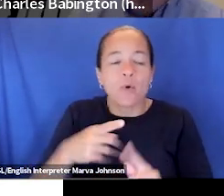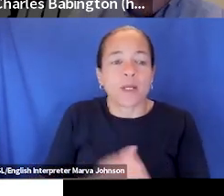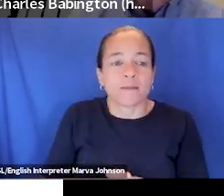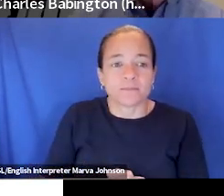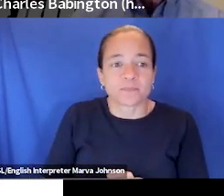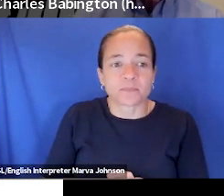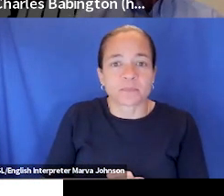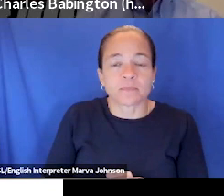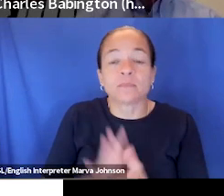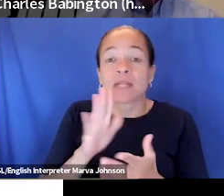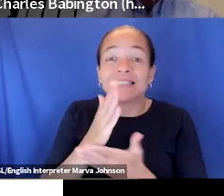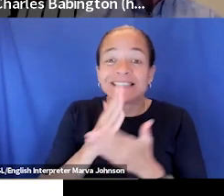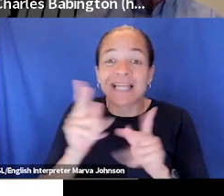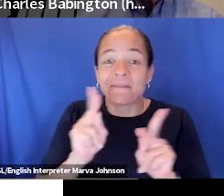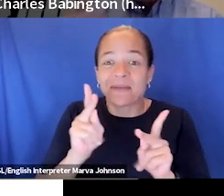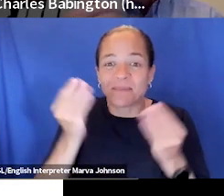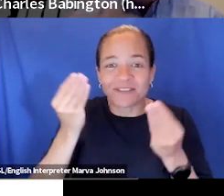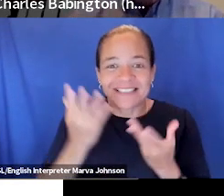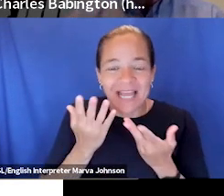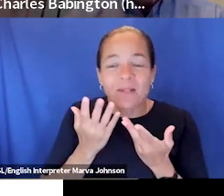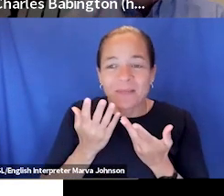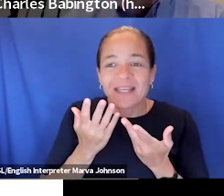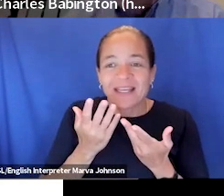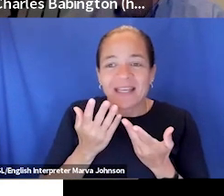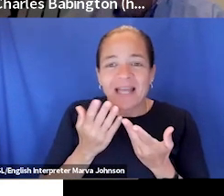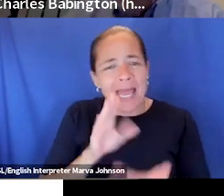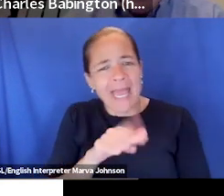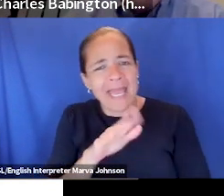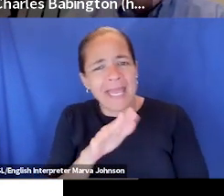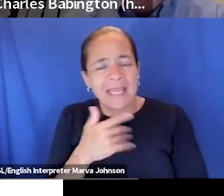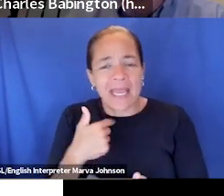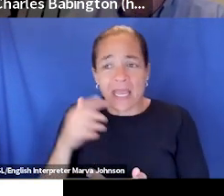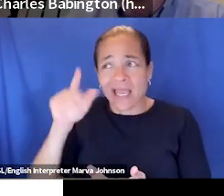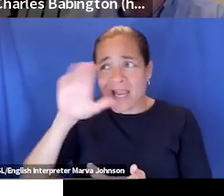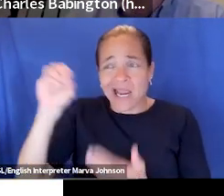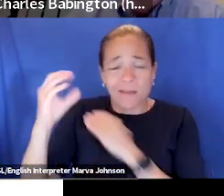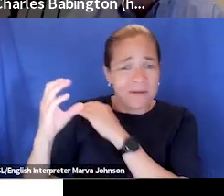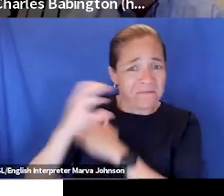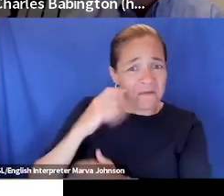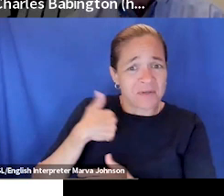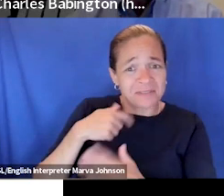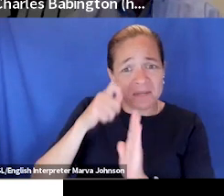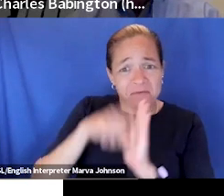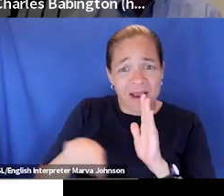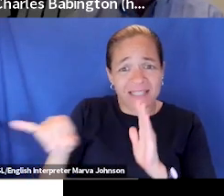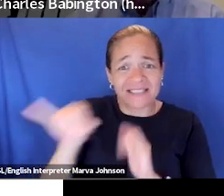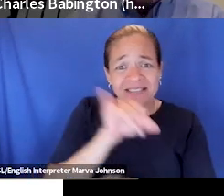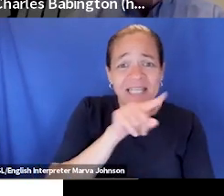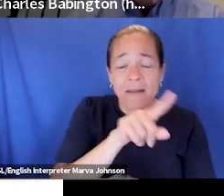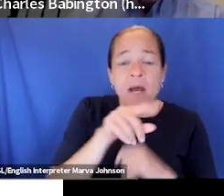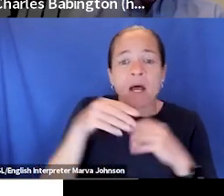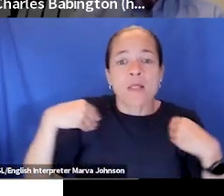Some people tell me, Chuck, we have to write. Our company makes us write this way. It's the marketing team that